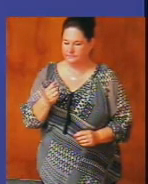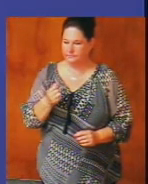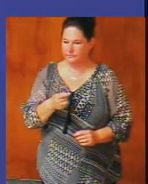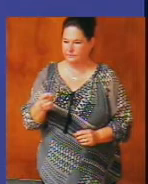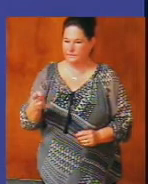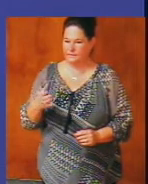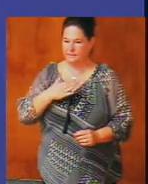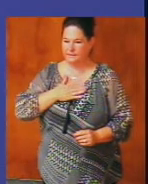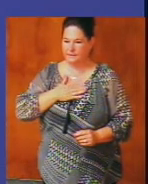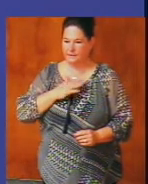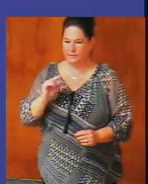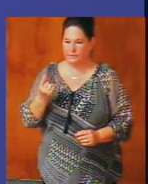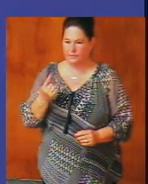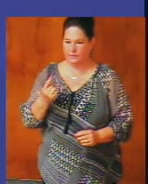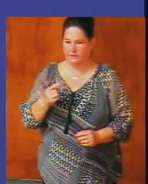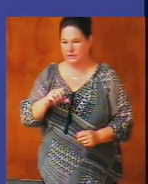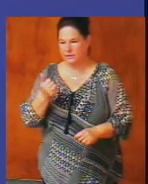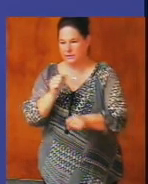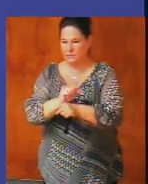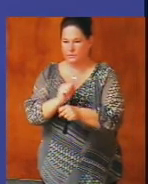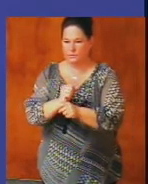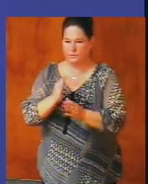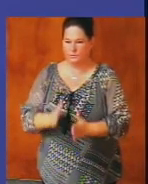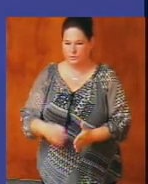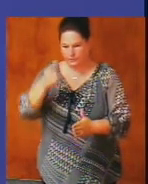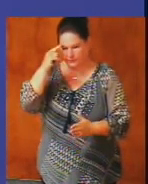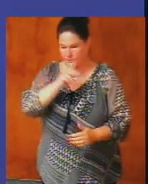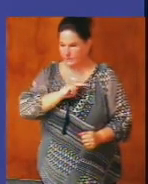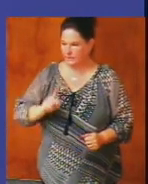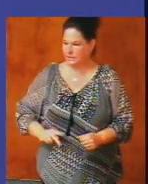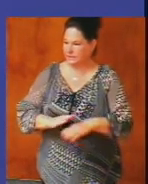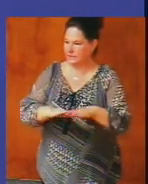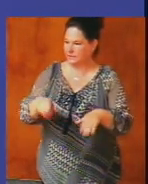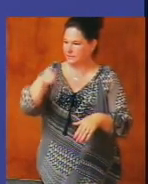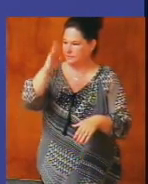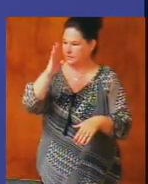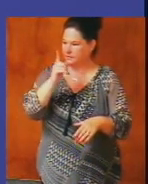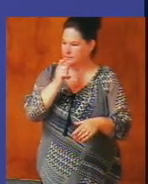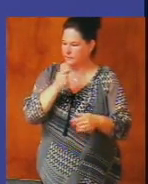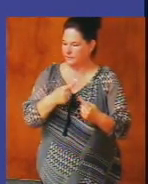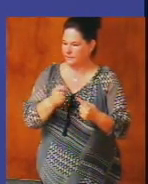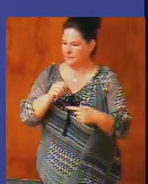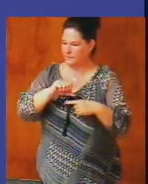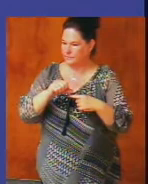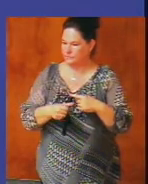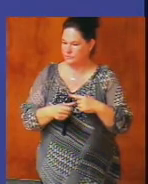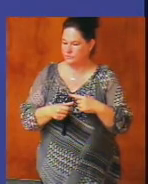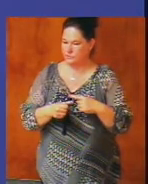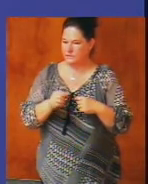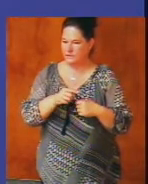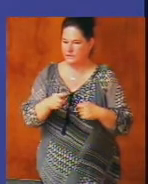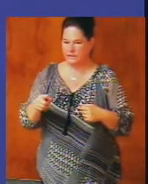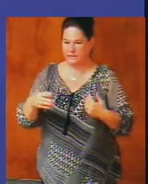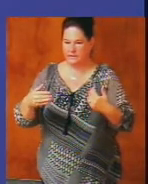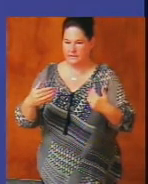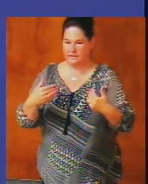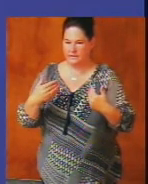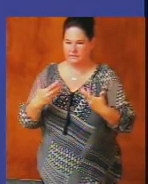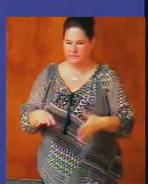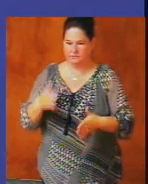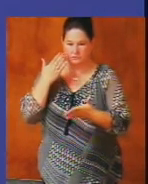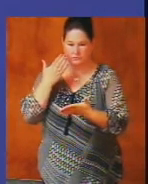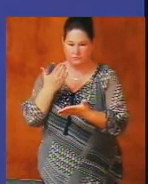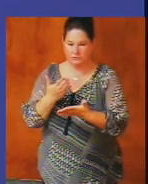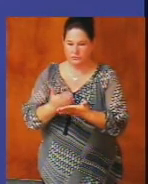"These are my only fellow workers for the kingdom of God who are of the circumcision. They have proved to be